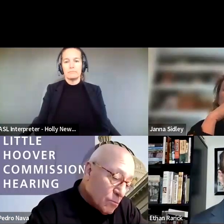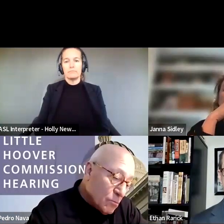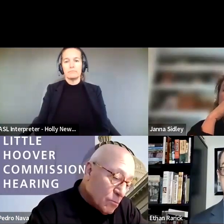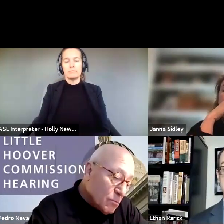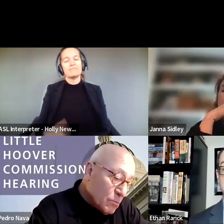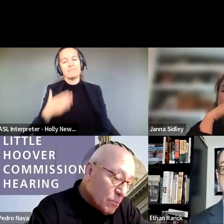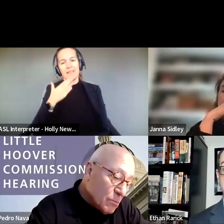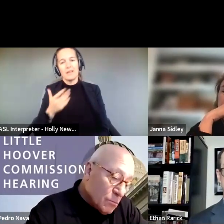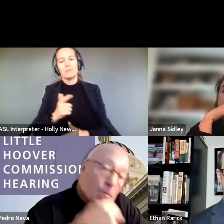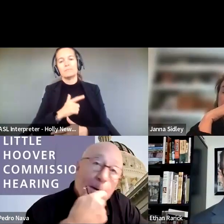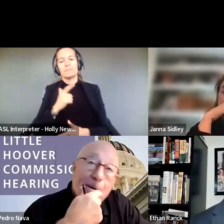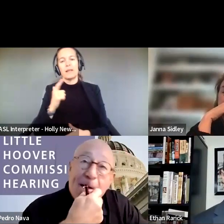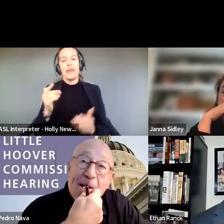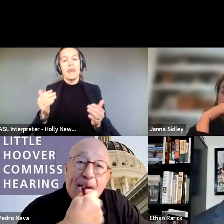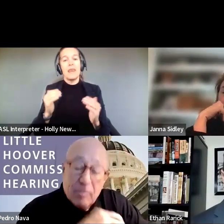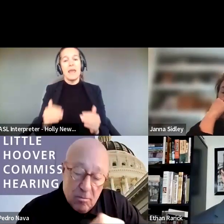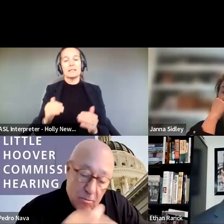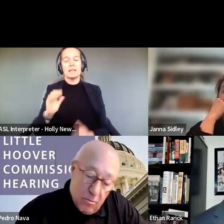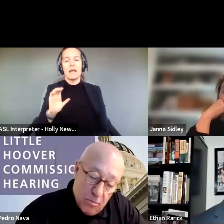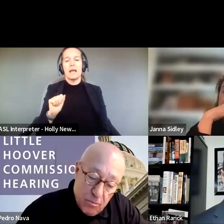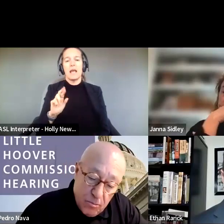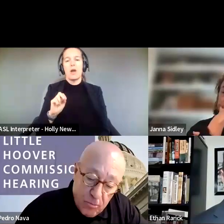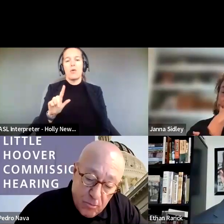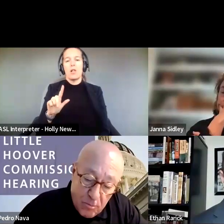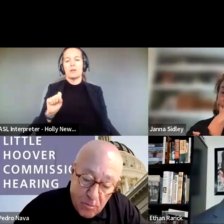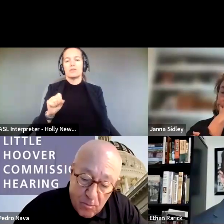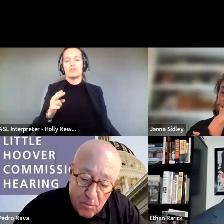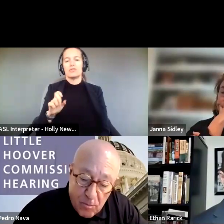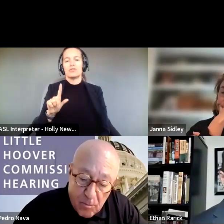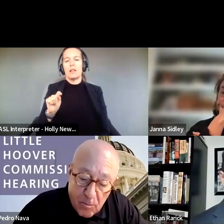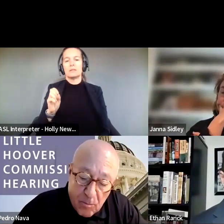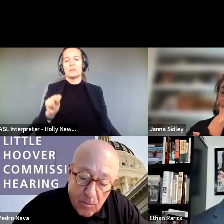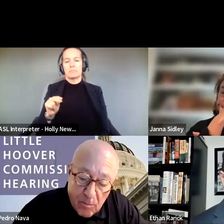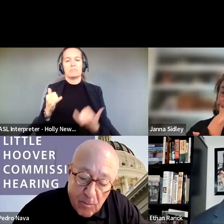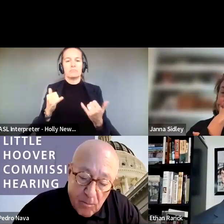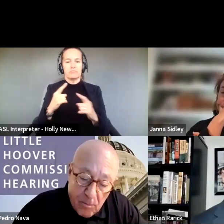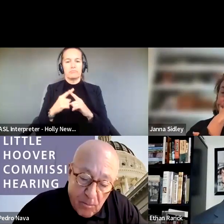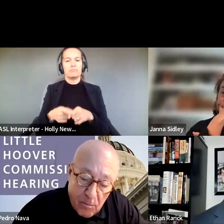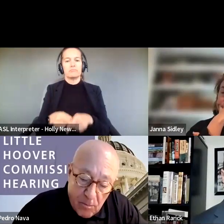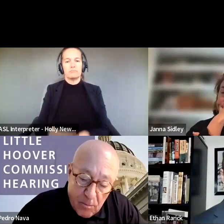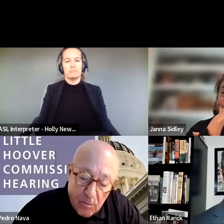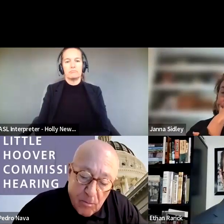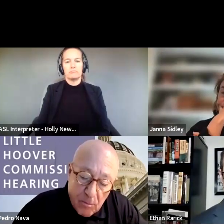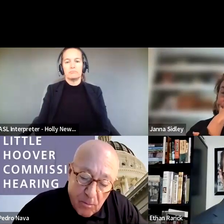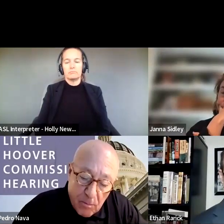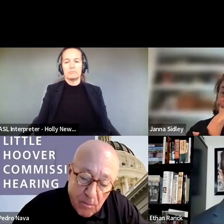Thank you. Next, we're moving on to Carol Shelton. Carol, you should now have the ability to unmute